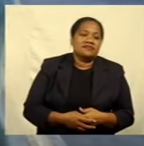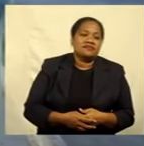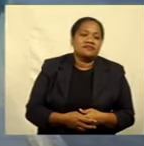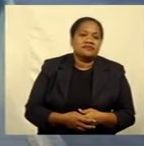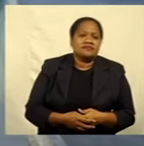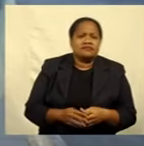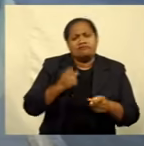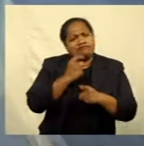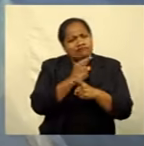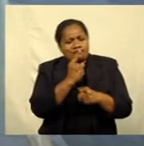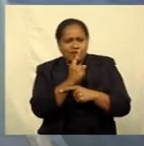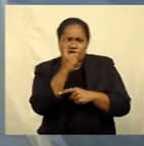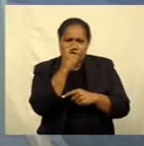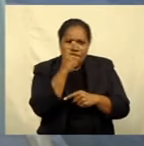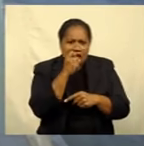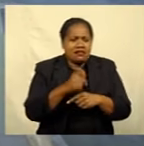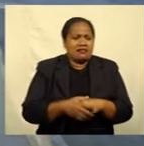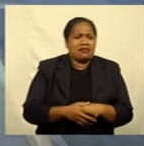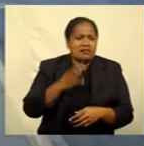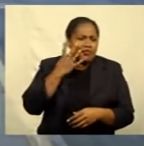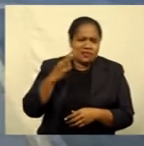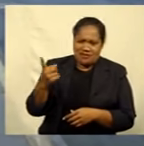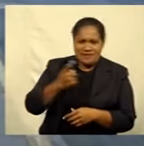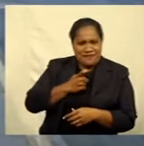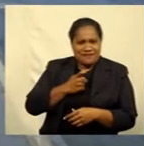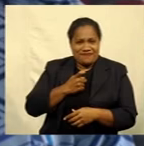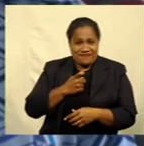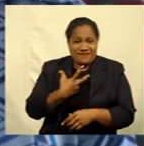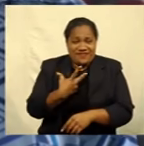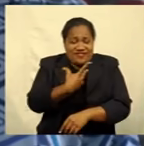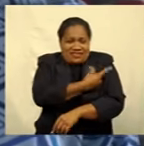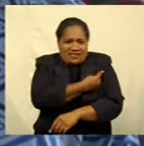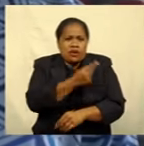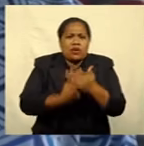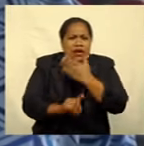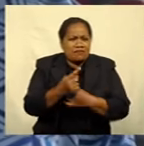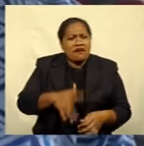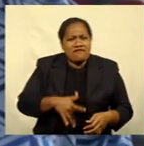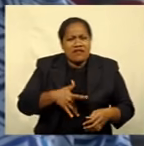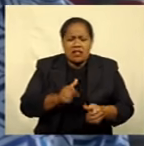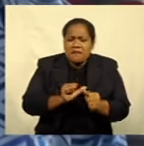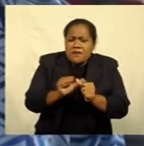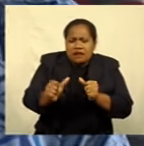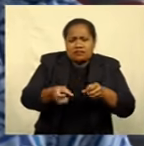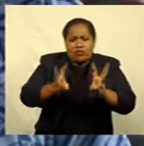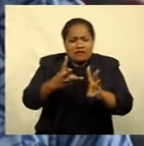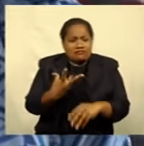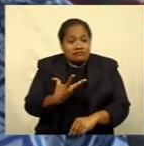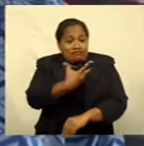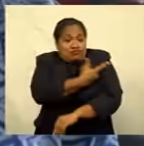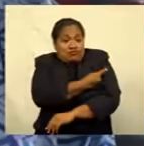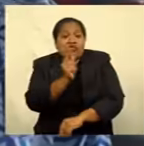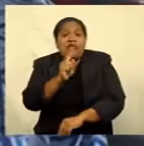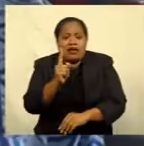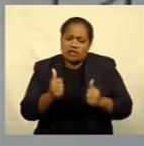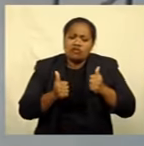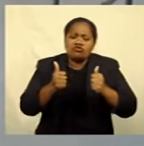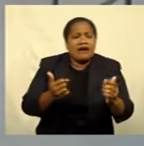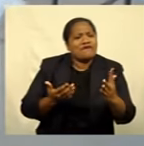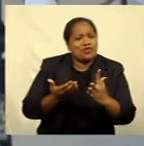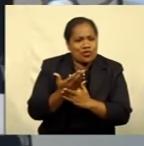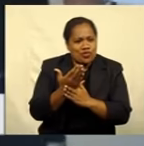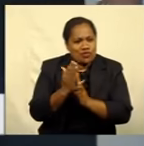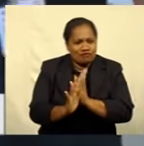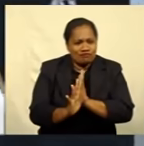just talking to people as they come through, they feel that the best way of vaccination is a drive-through. It